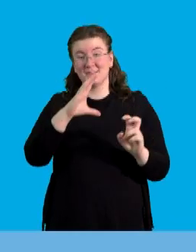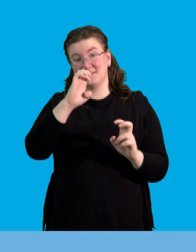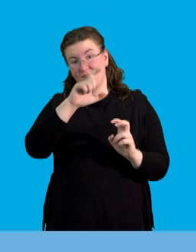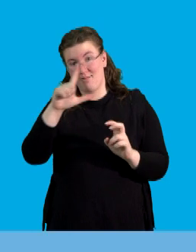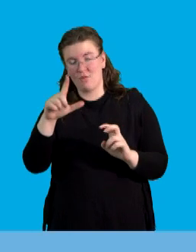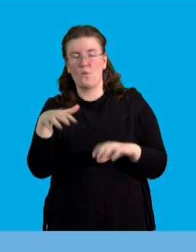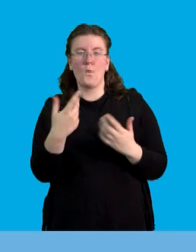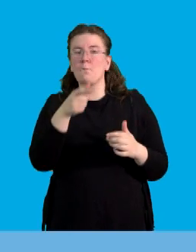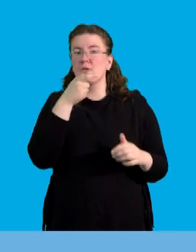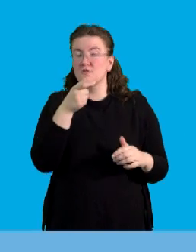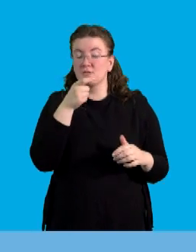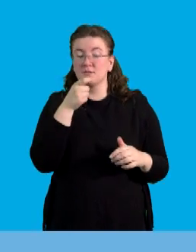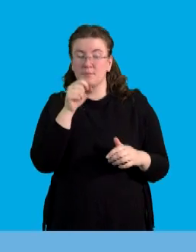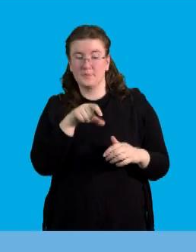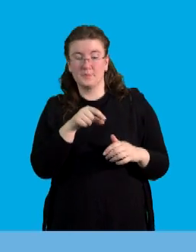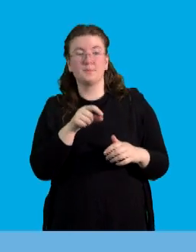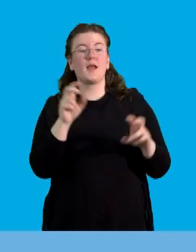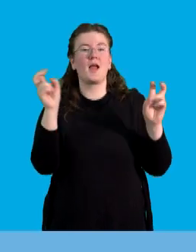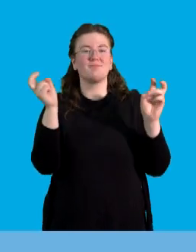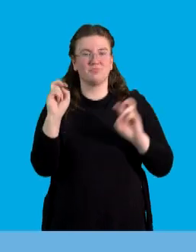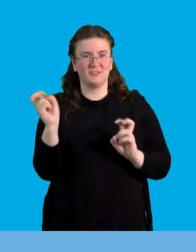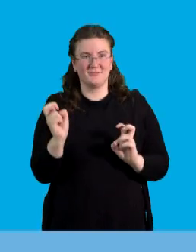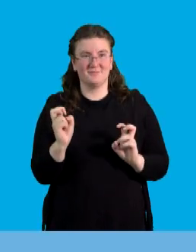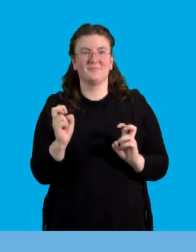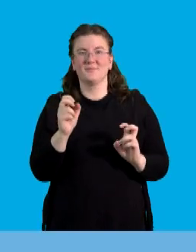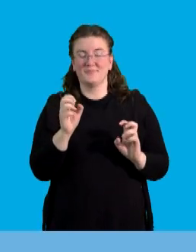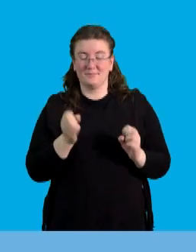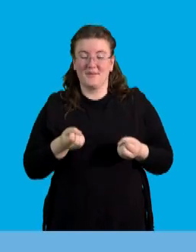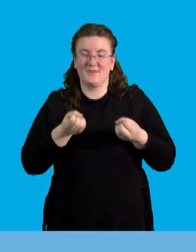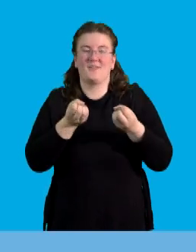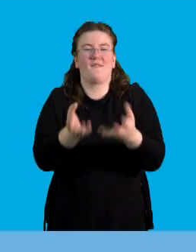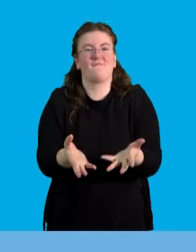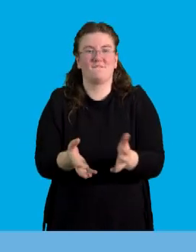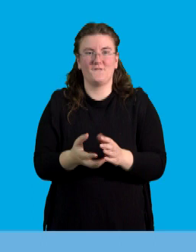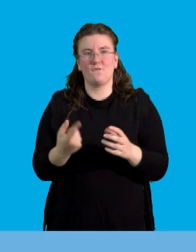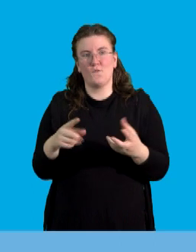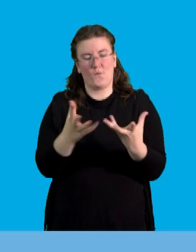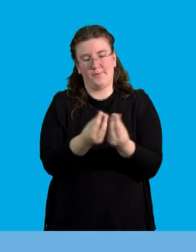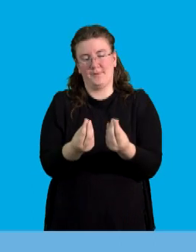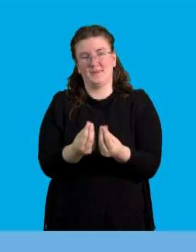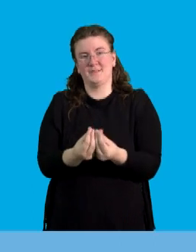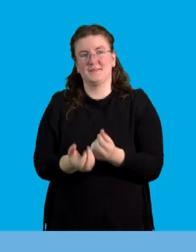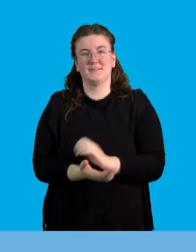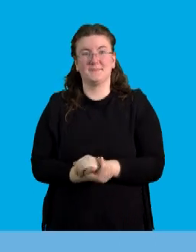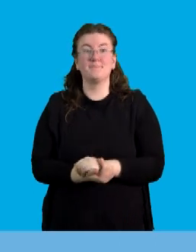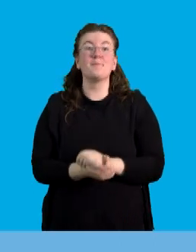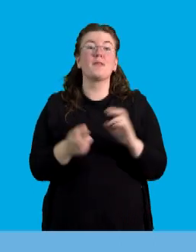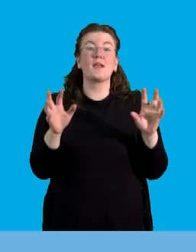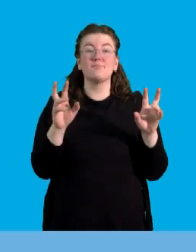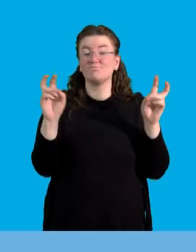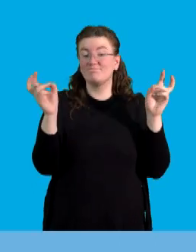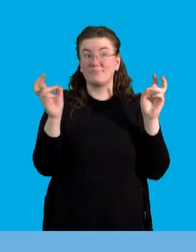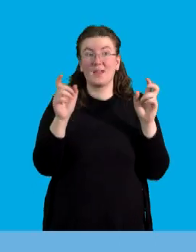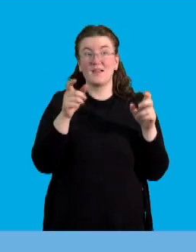are a source of energy and are used to power electrical appliances. So the electric cells and batteries are the source